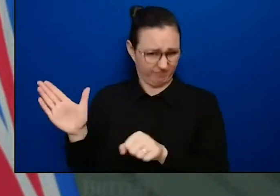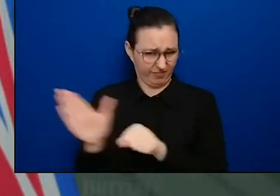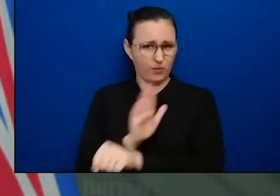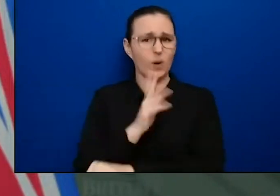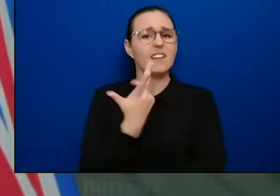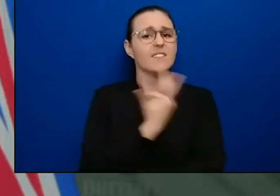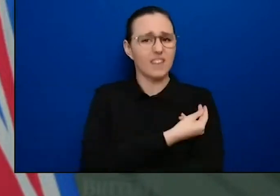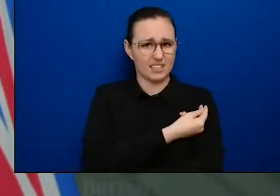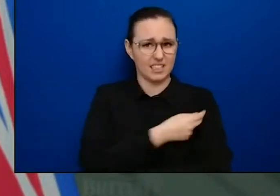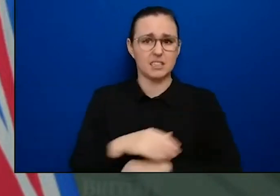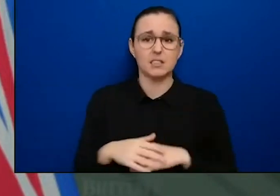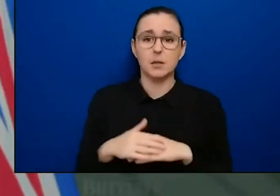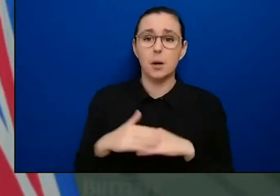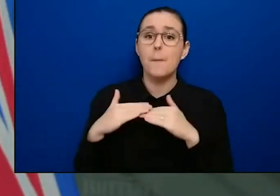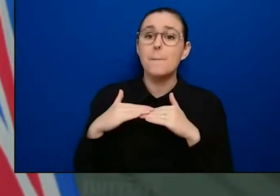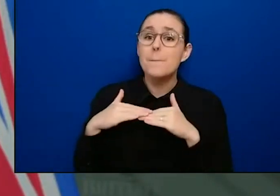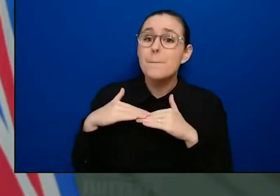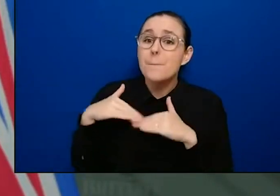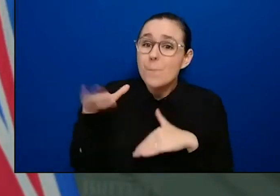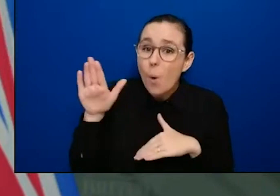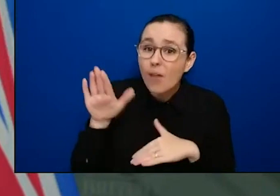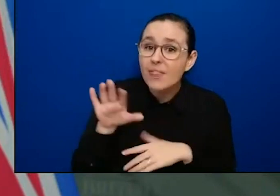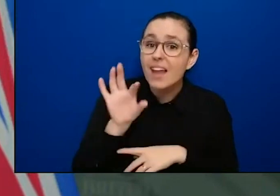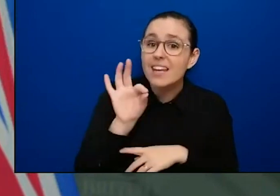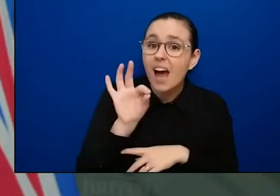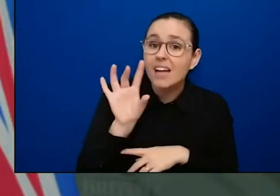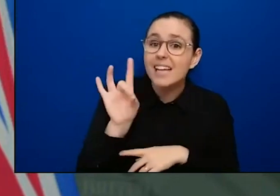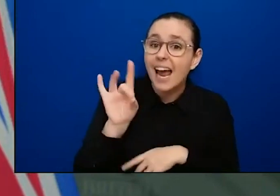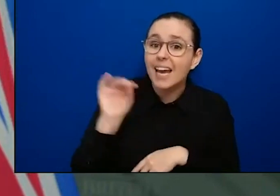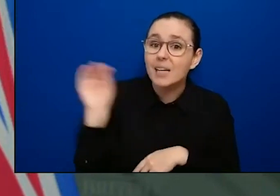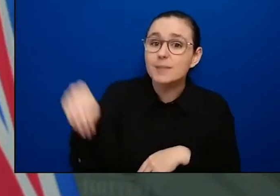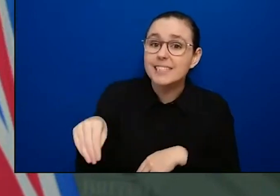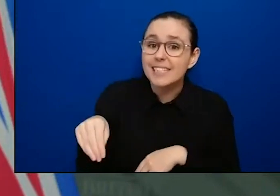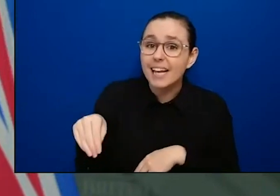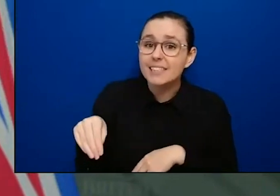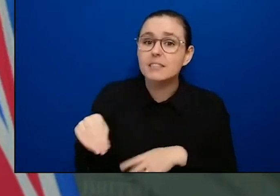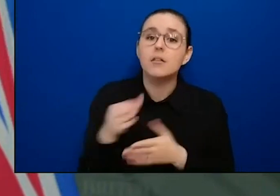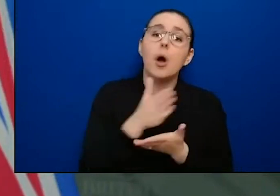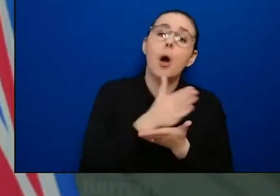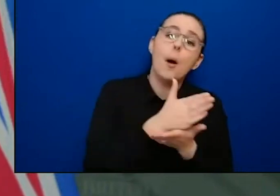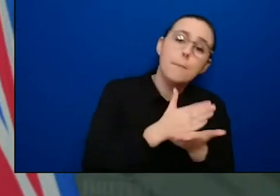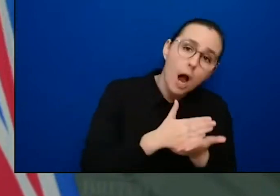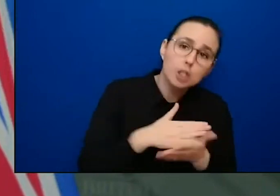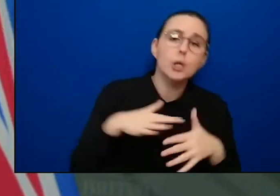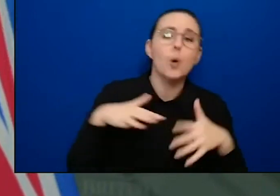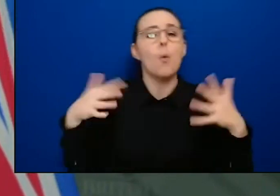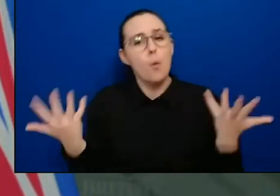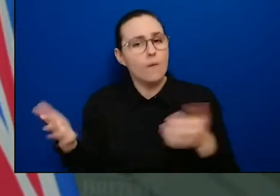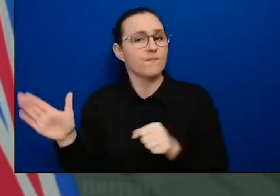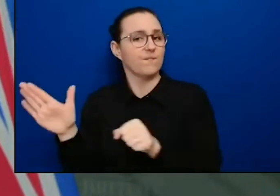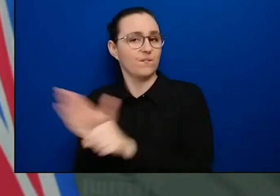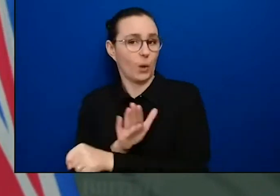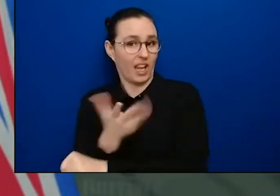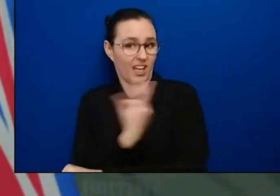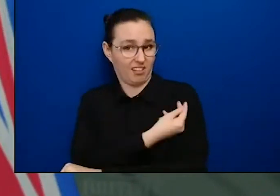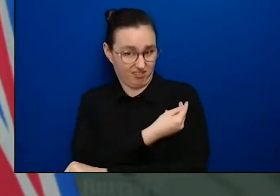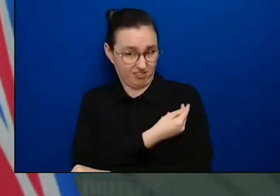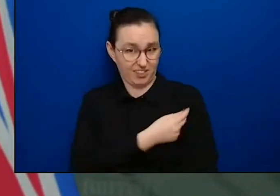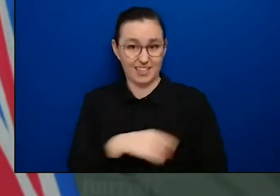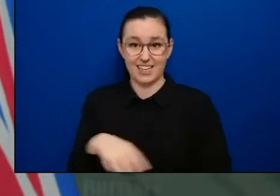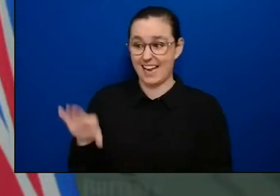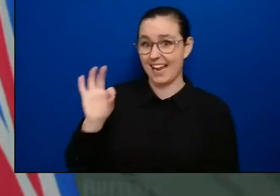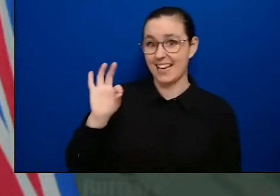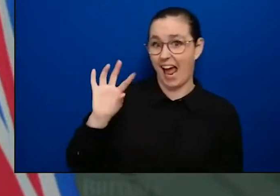than 98% of BC's public service employees are partially or fully vaccinated, and